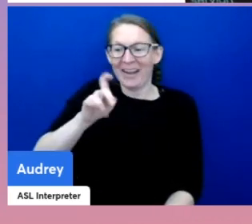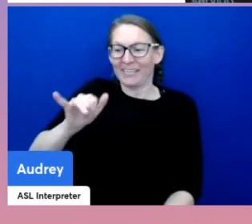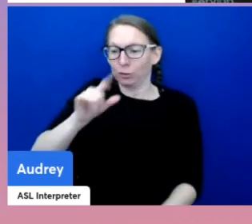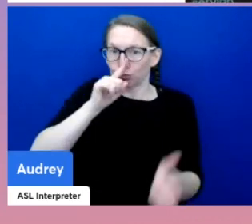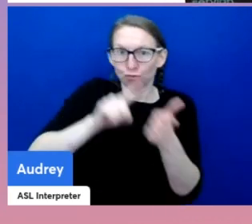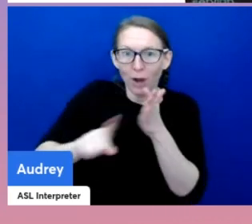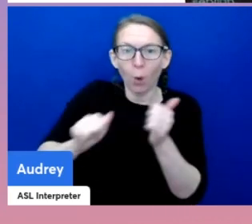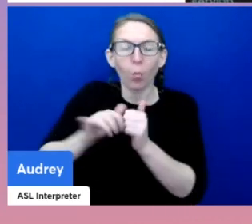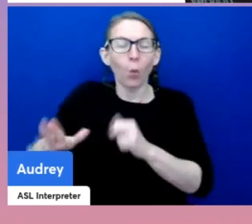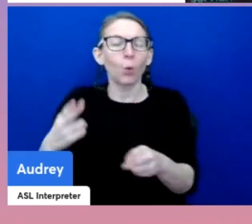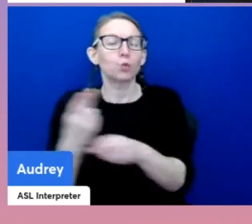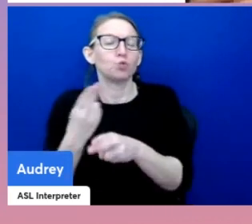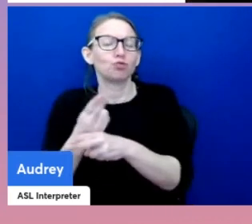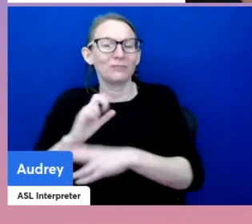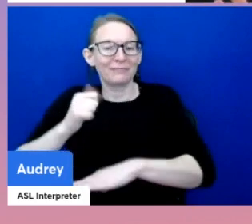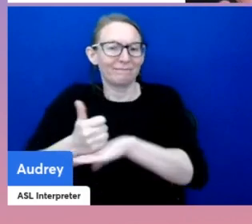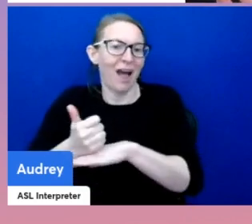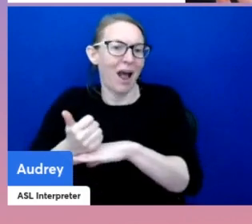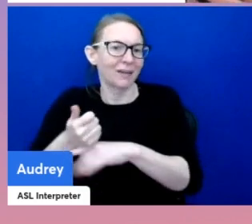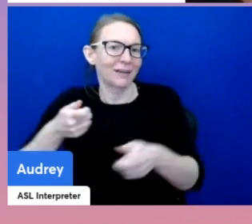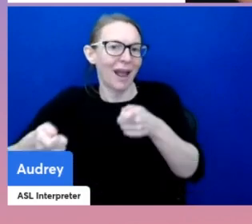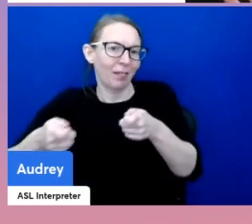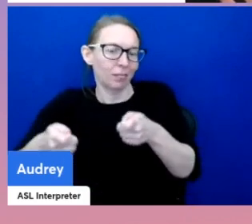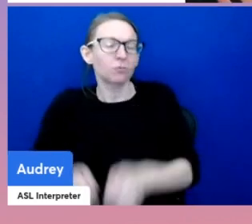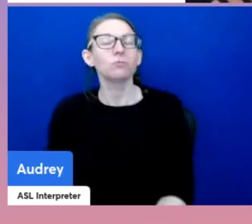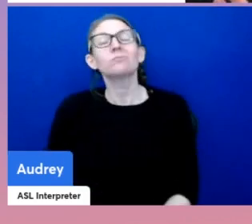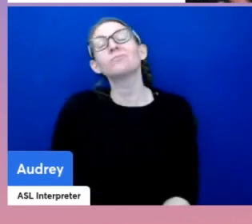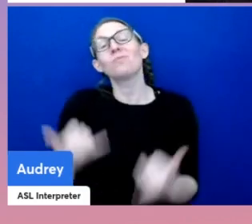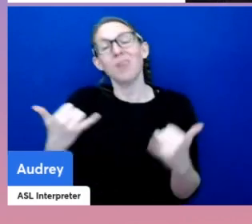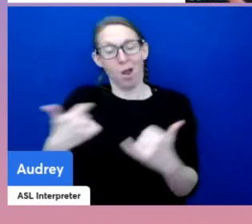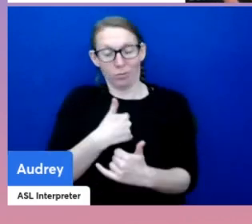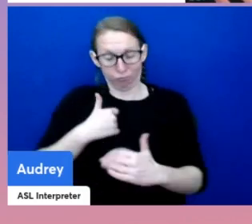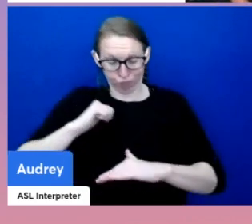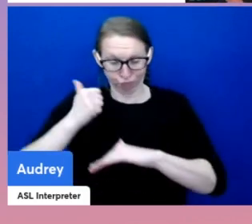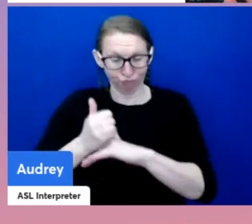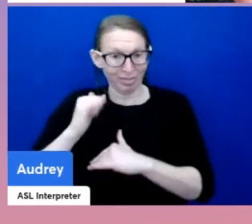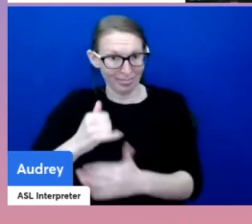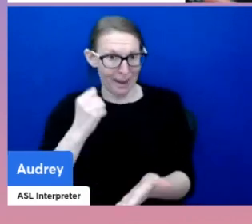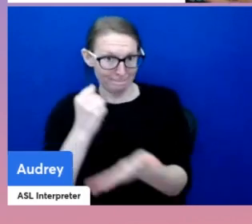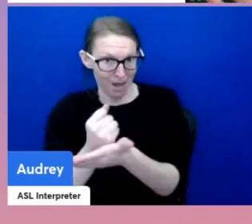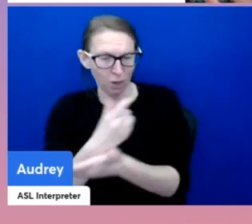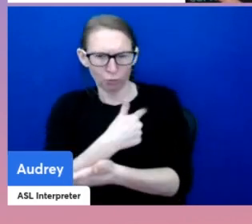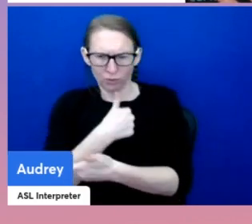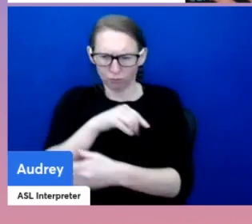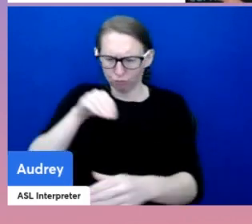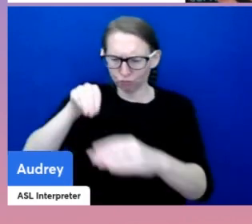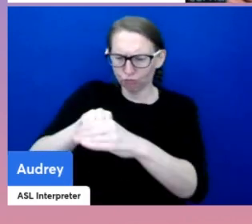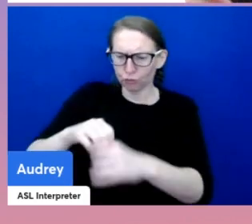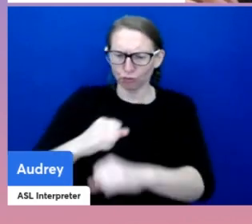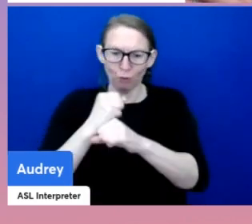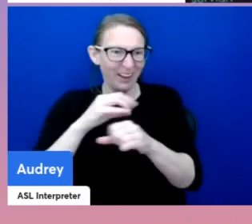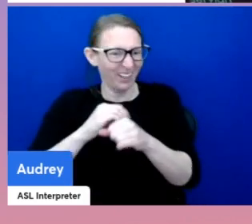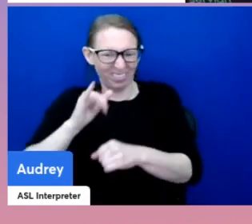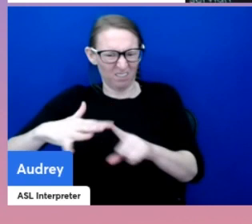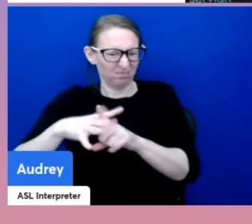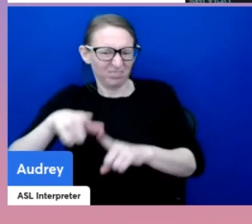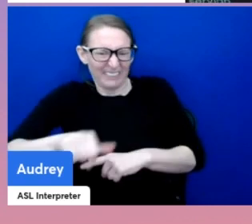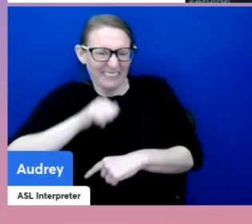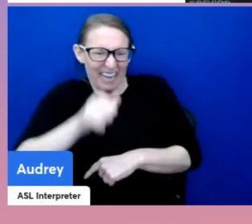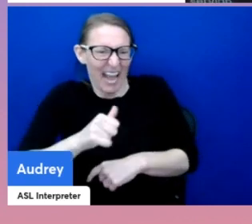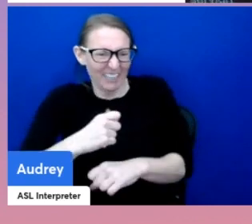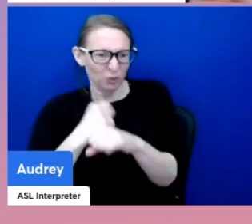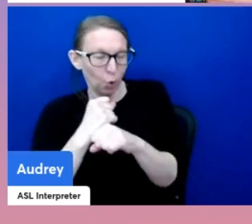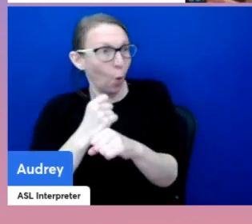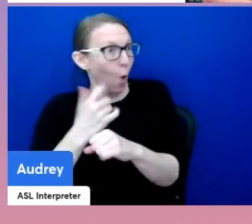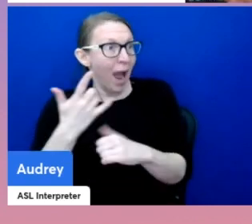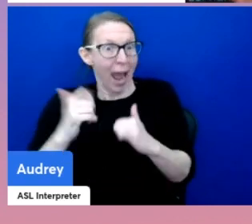user-defined handler. So now we've implemented this pattern and injected security into an unsecured Lambda function, all using